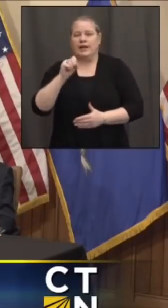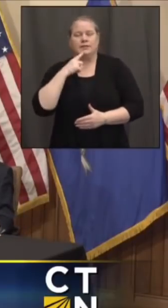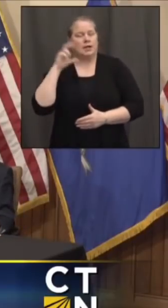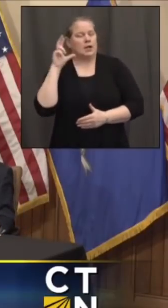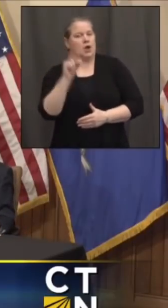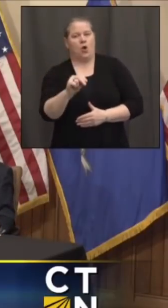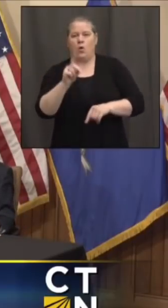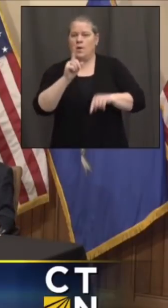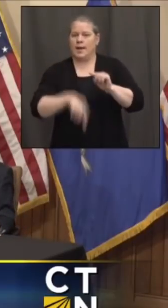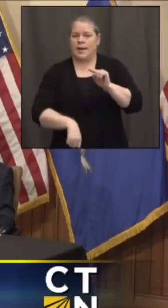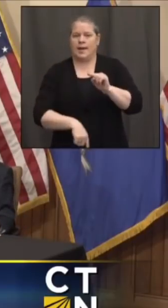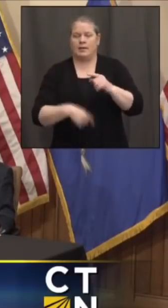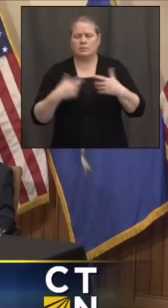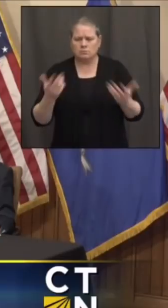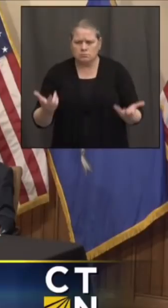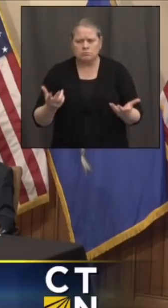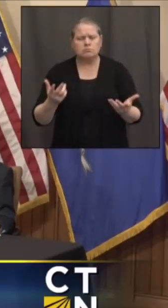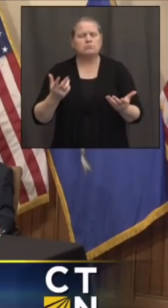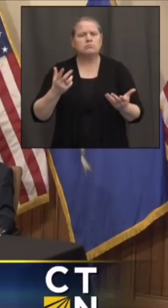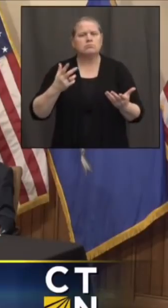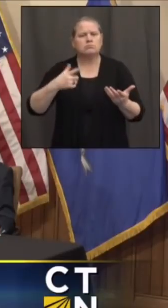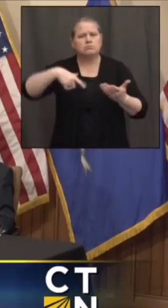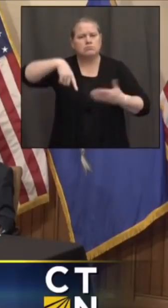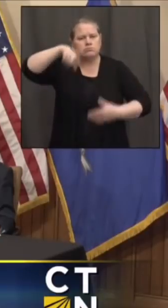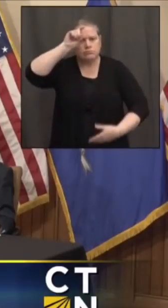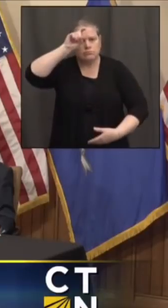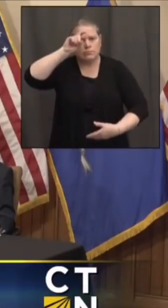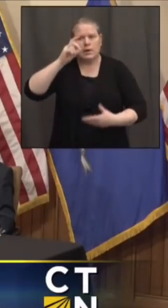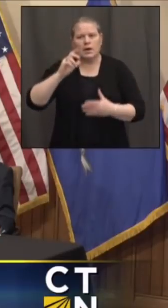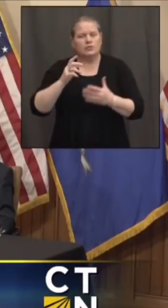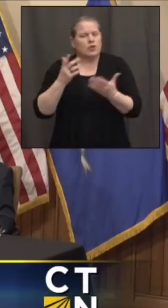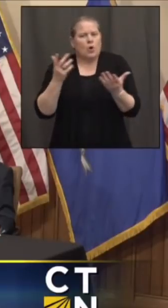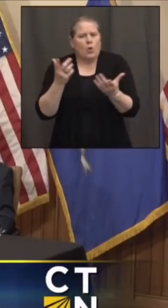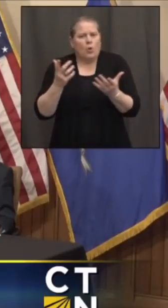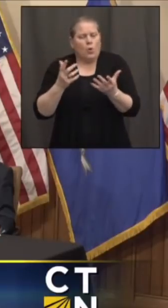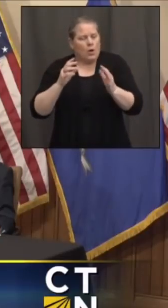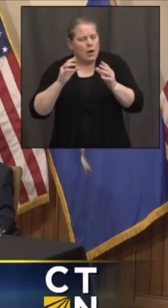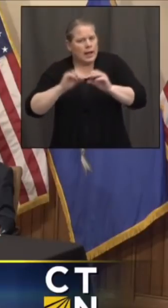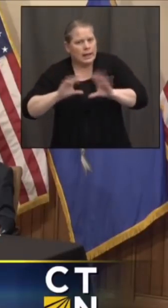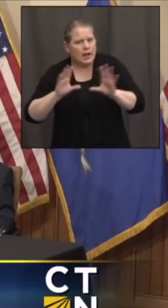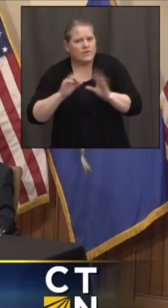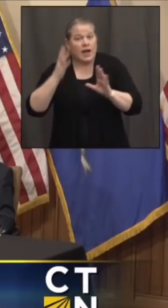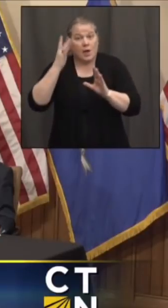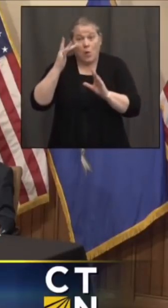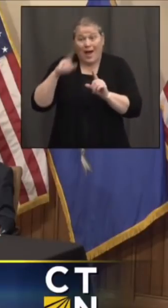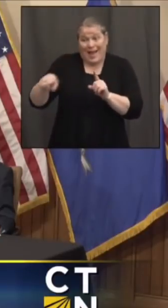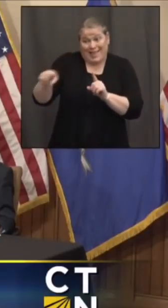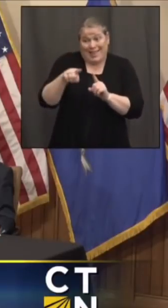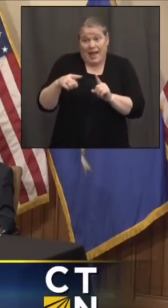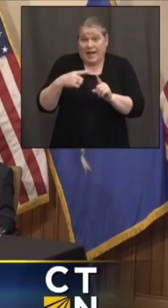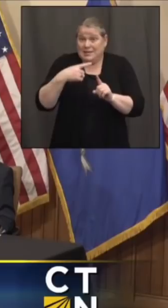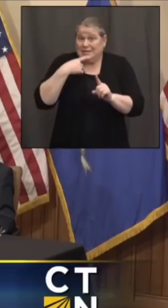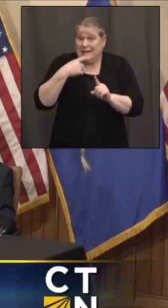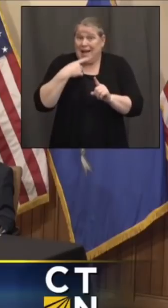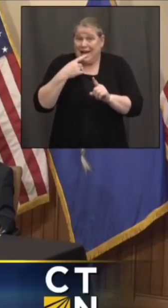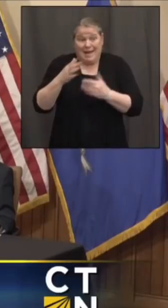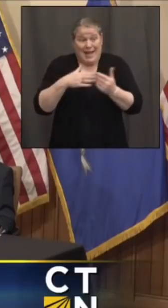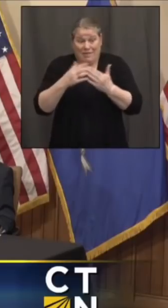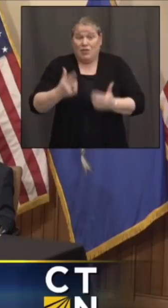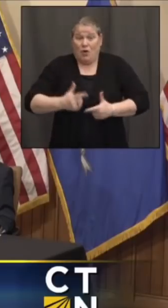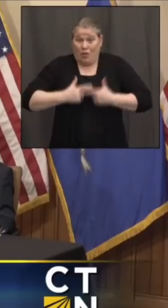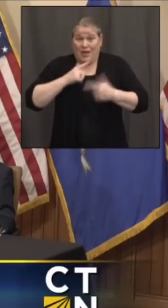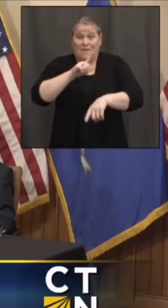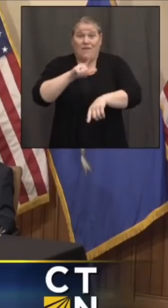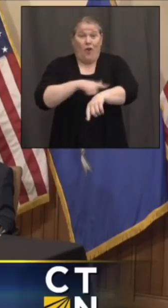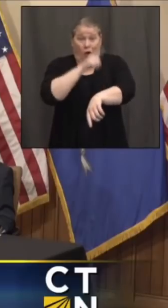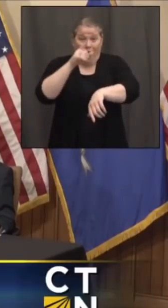anything that we could just clarify or would want to say to them because they are saying that they got that confirmation even though they lived in Long